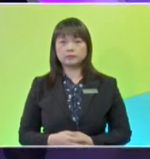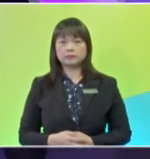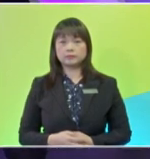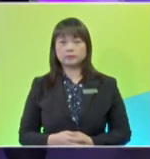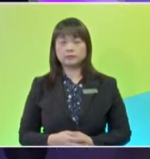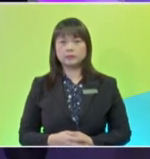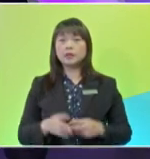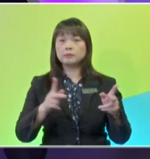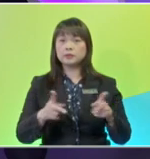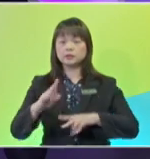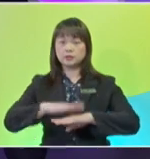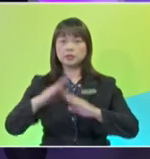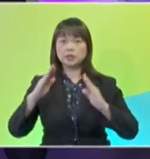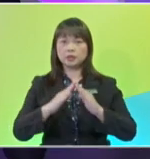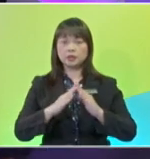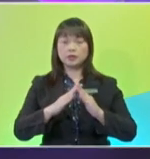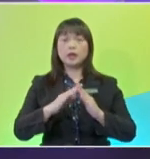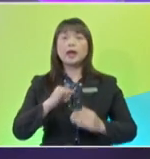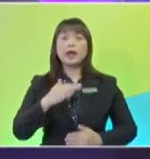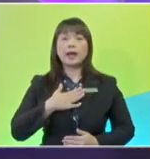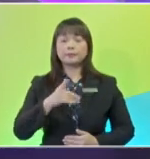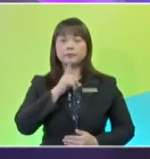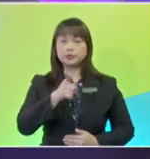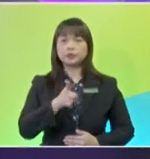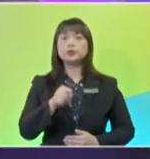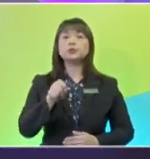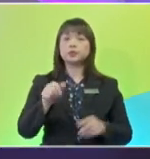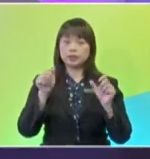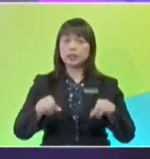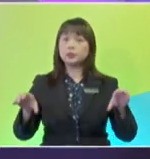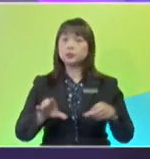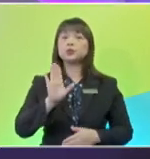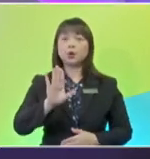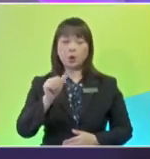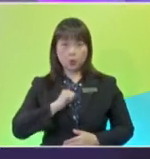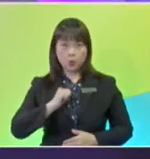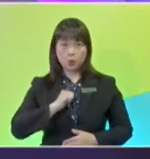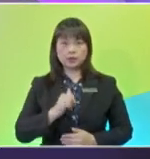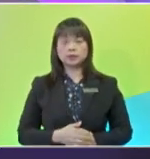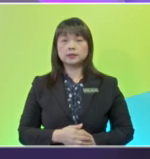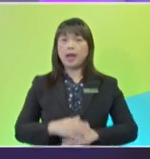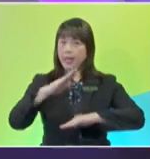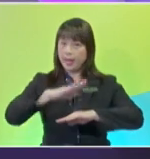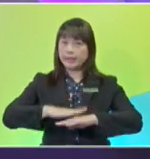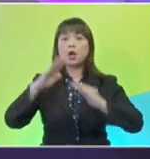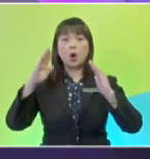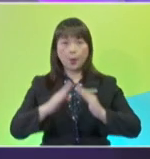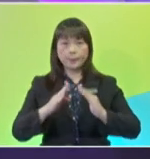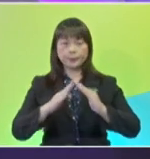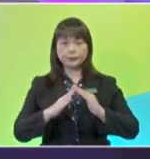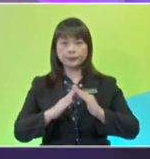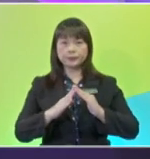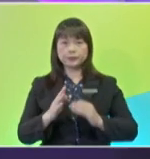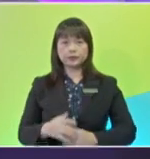Right. Because at home, I'm sure you can also do your own stimulation and your own role play, you know. Your brother can be